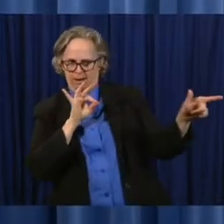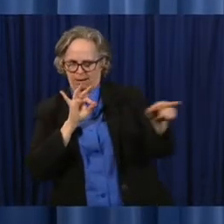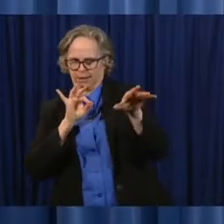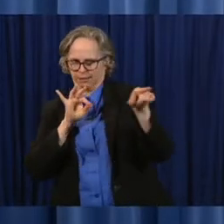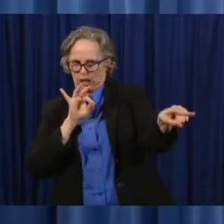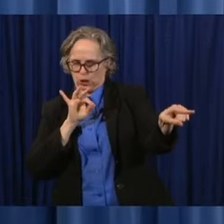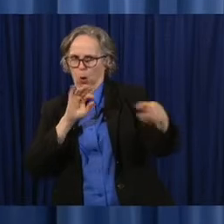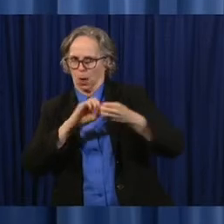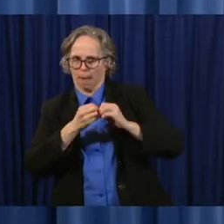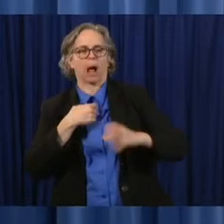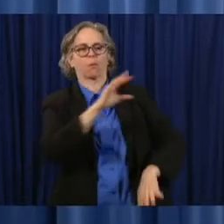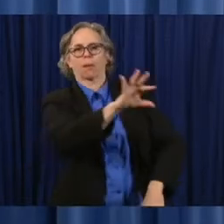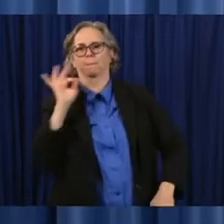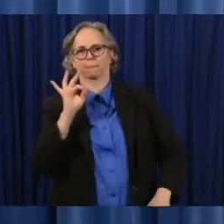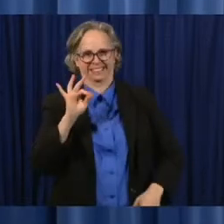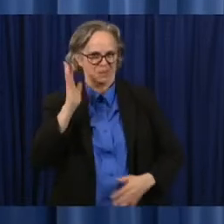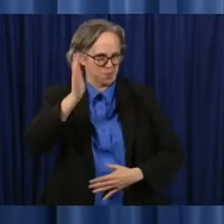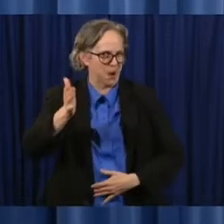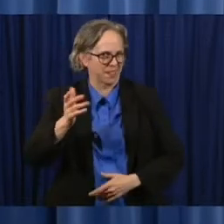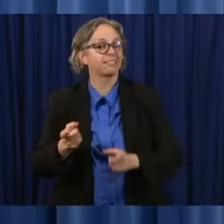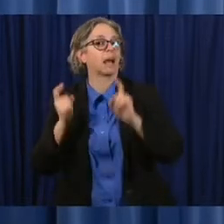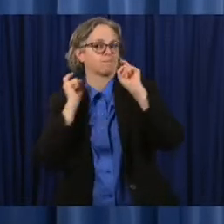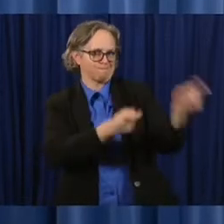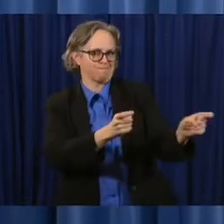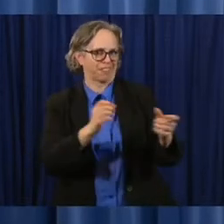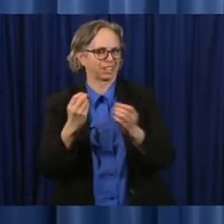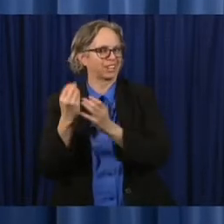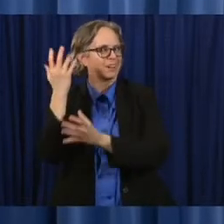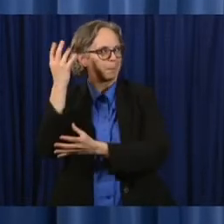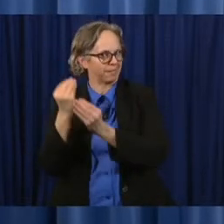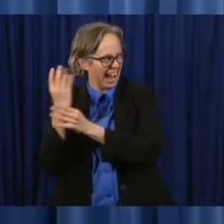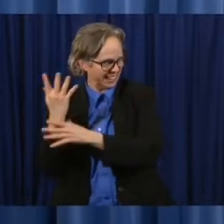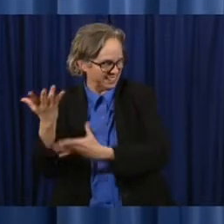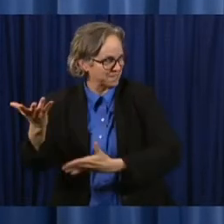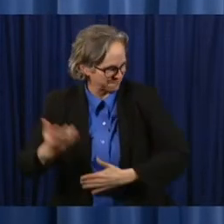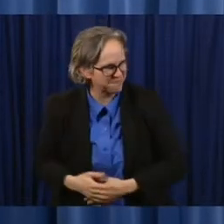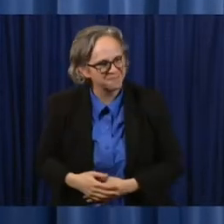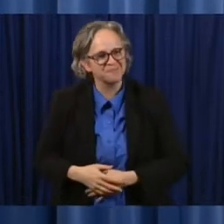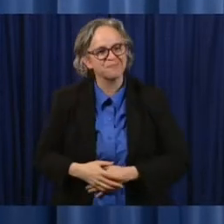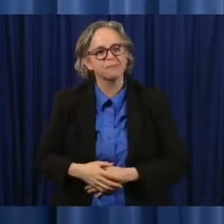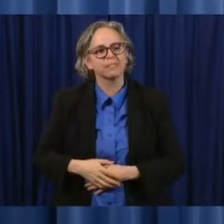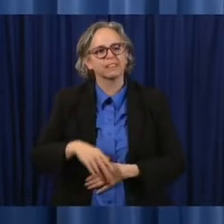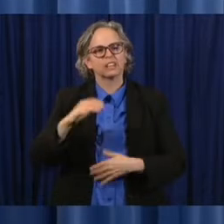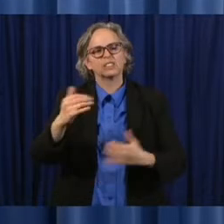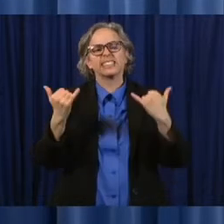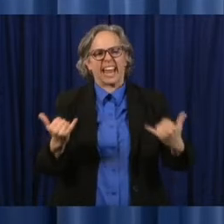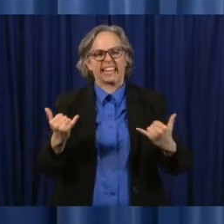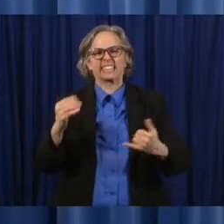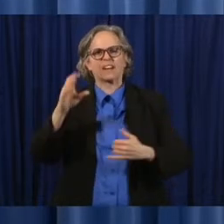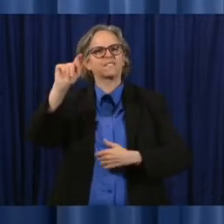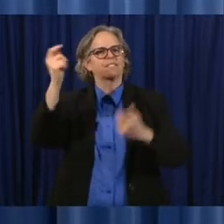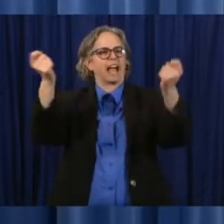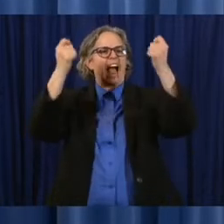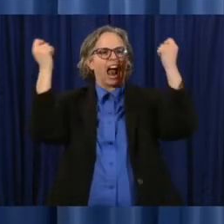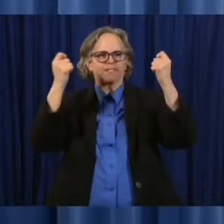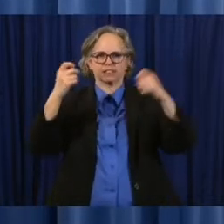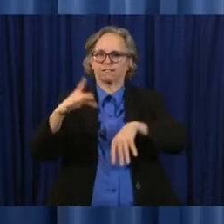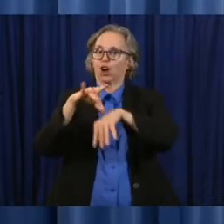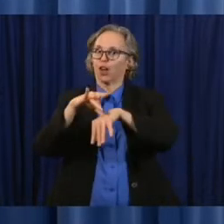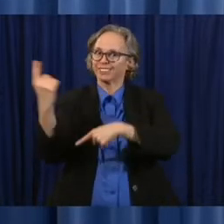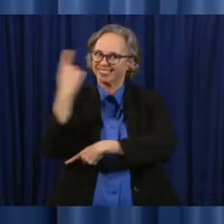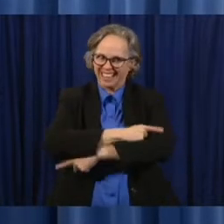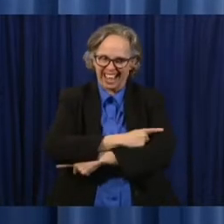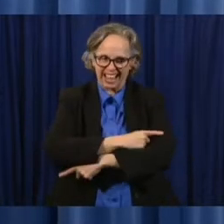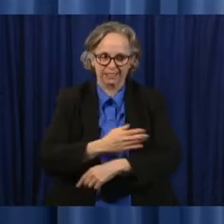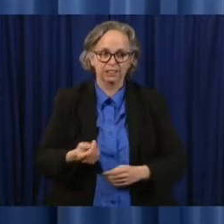the Buckeye. In 1970, 20 million people celebrated Earth Day across the United States. The first Earth Day